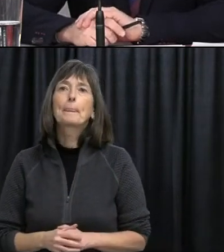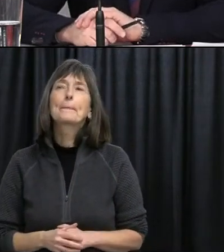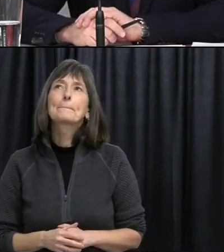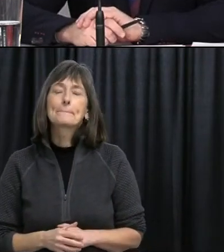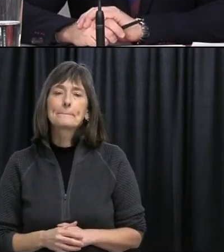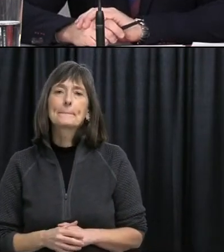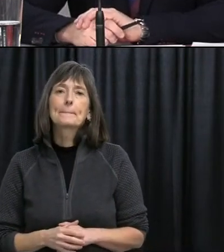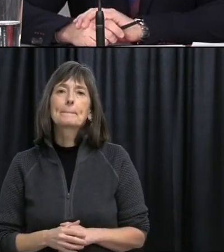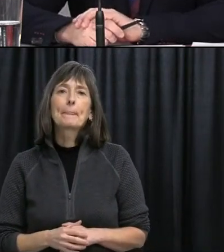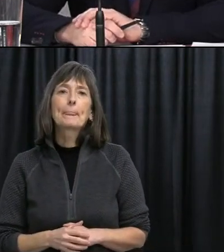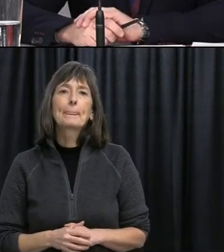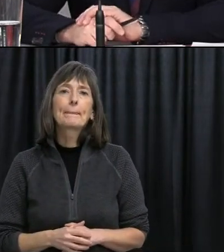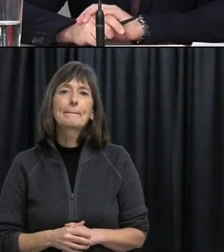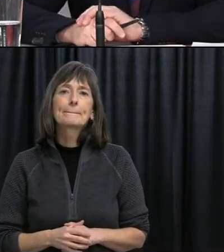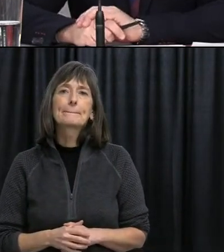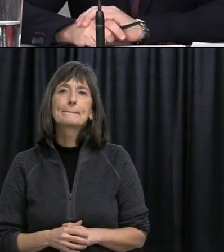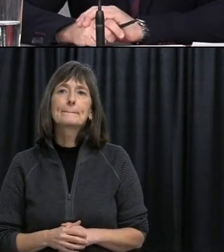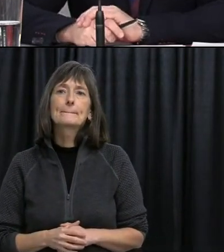Thank you.